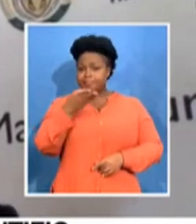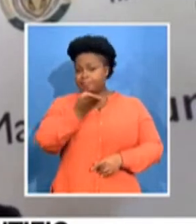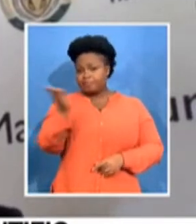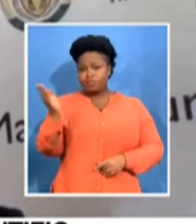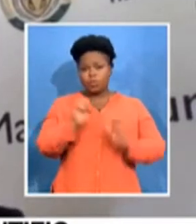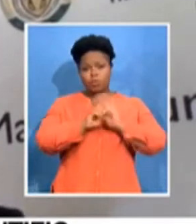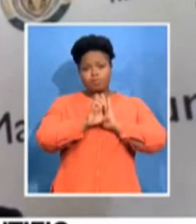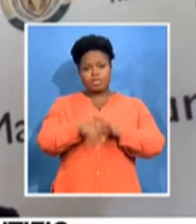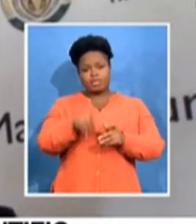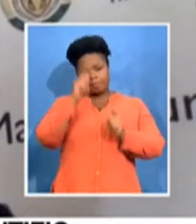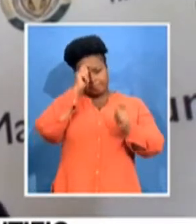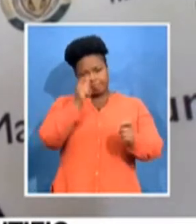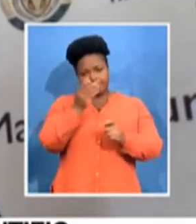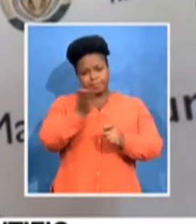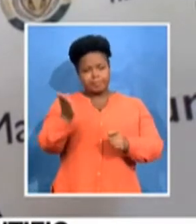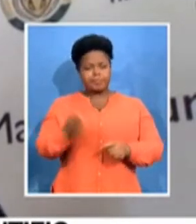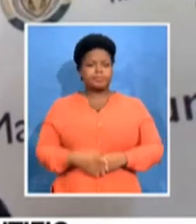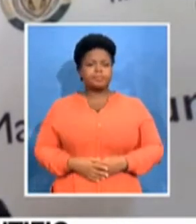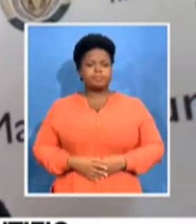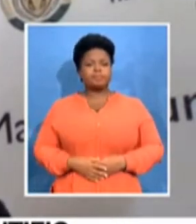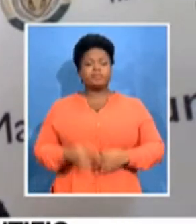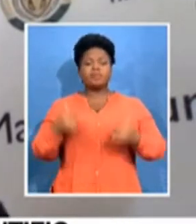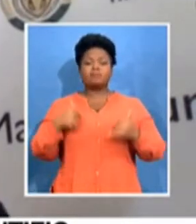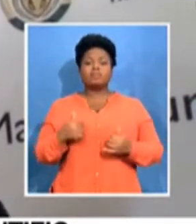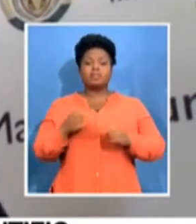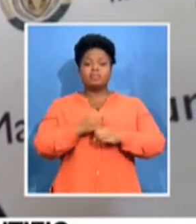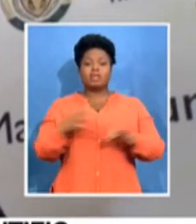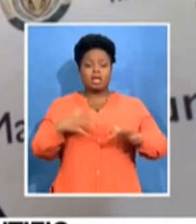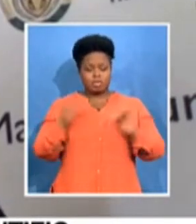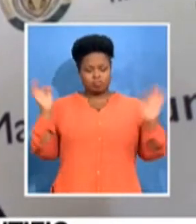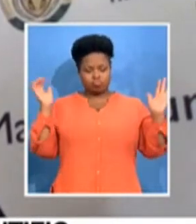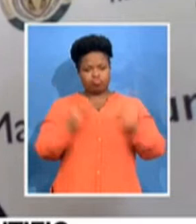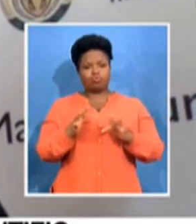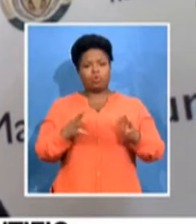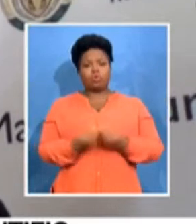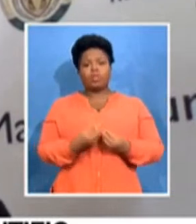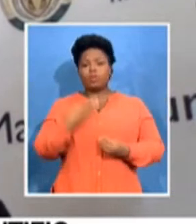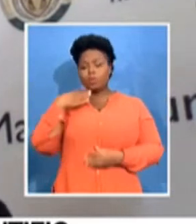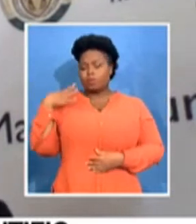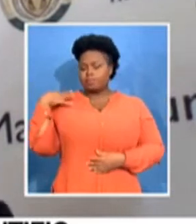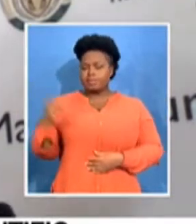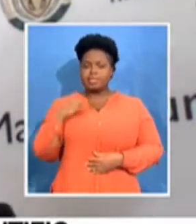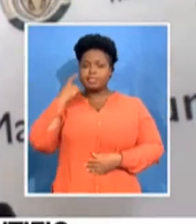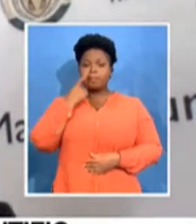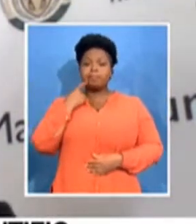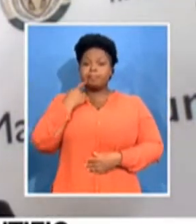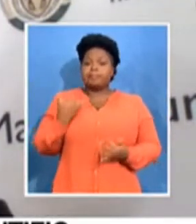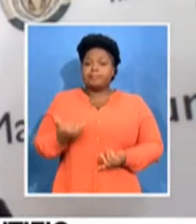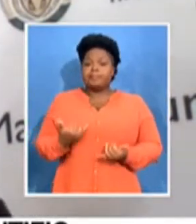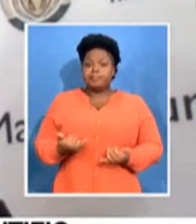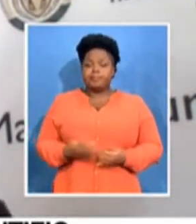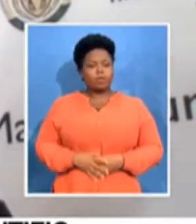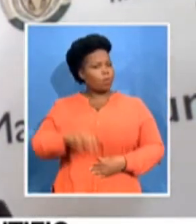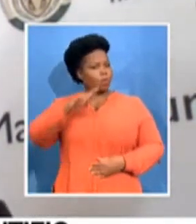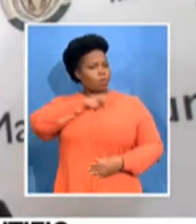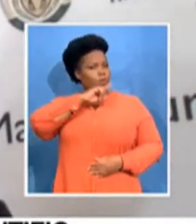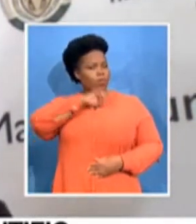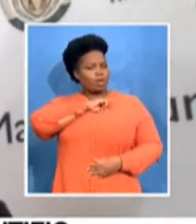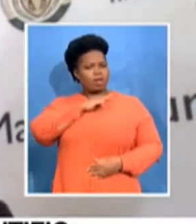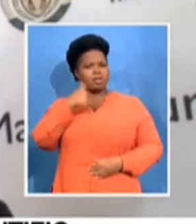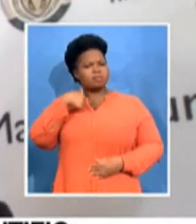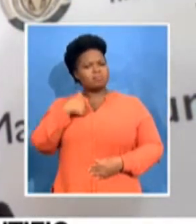this briefing together with Minister Mkhize today so as to share with you some of the new